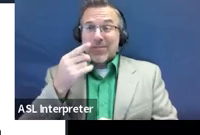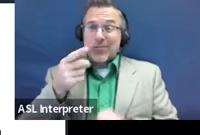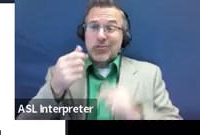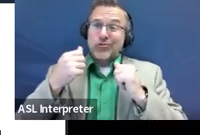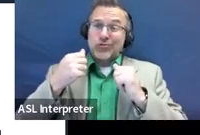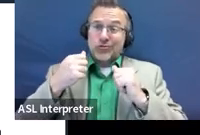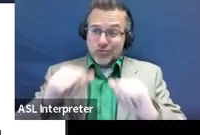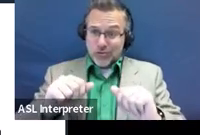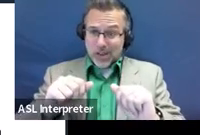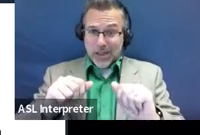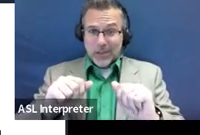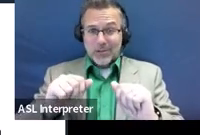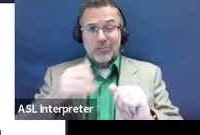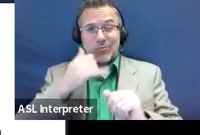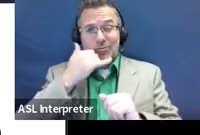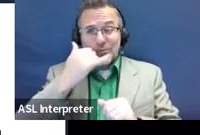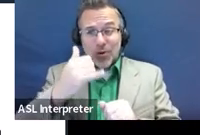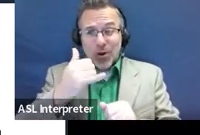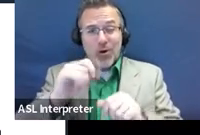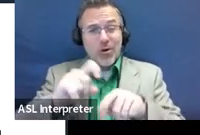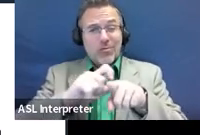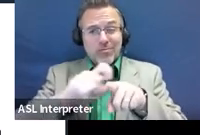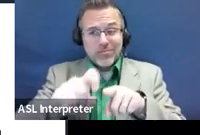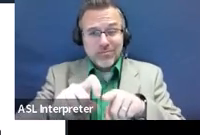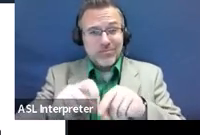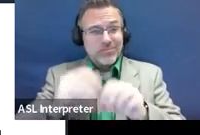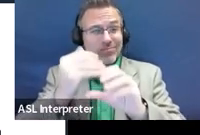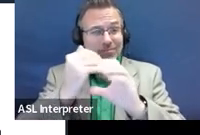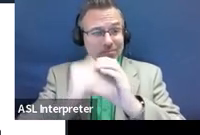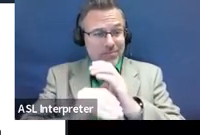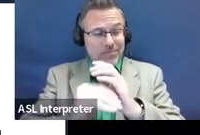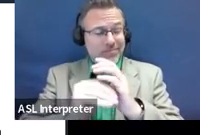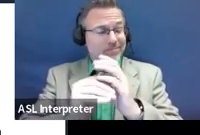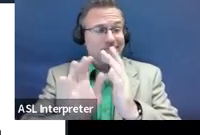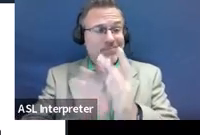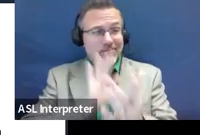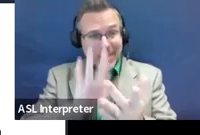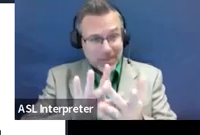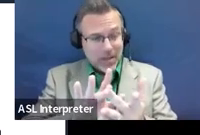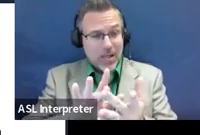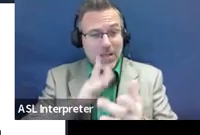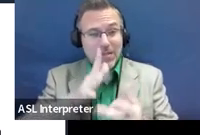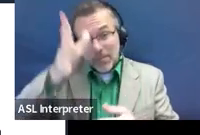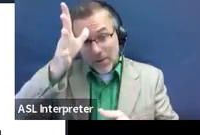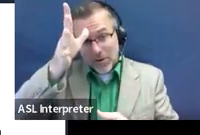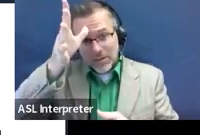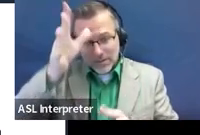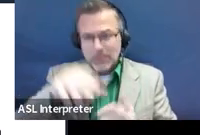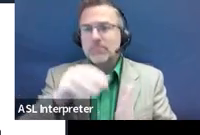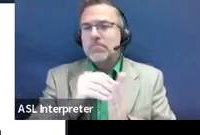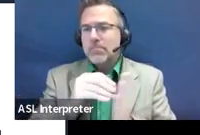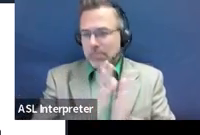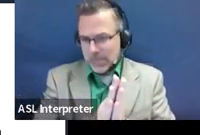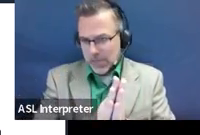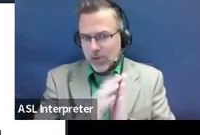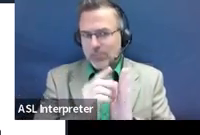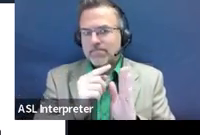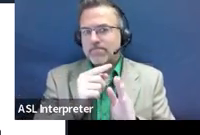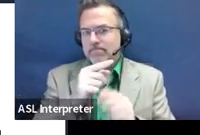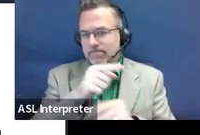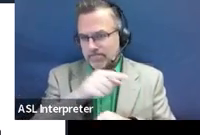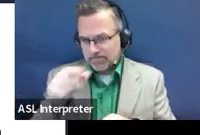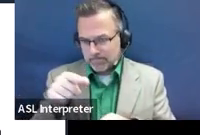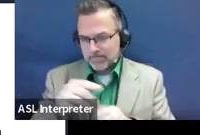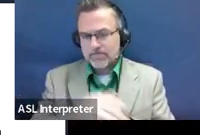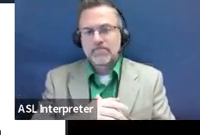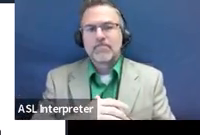are necessary to show that you made that attempt to ensure that they had an opportunity to attend and that